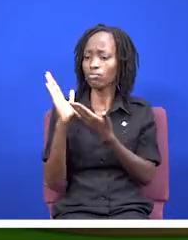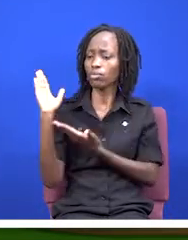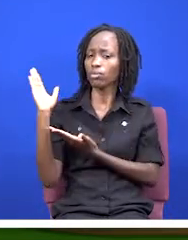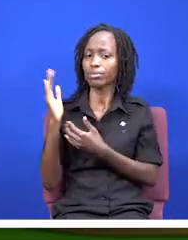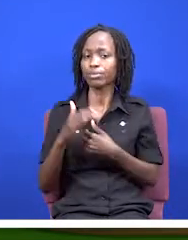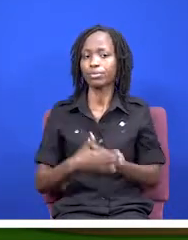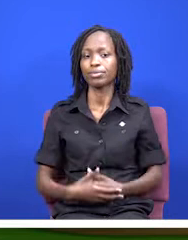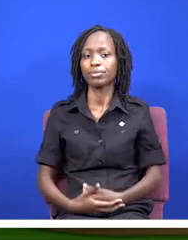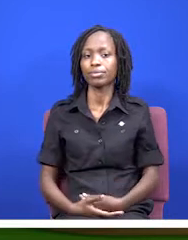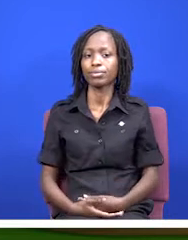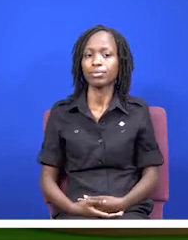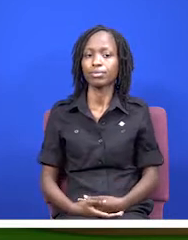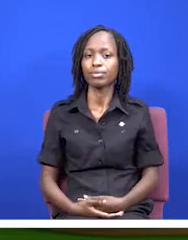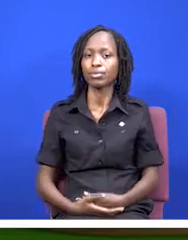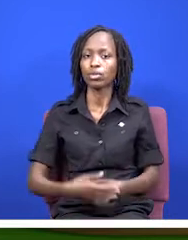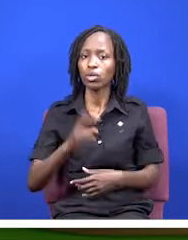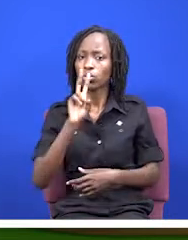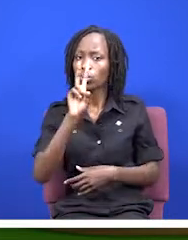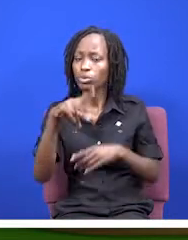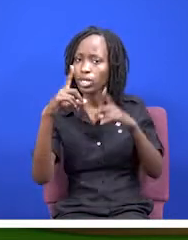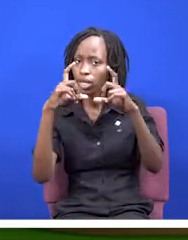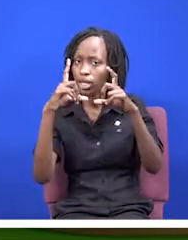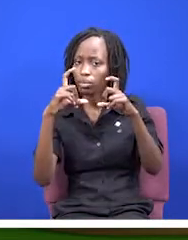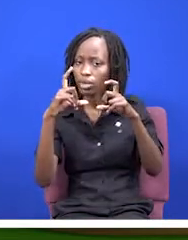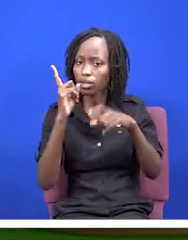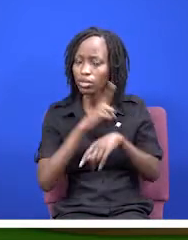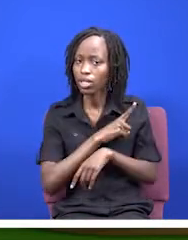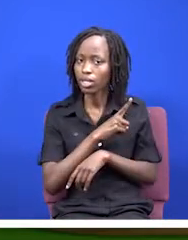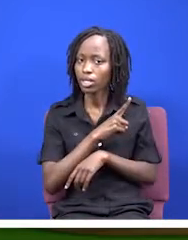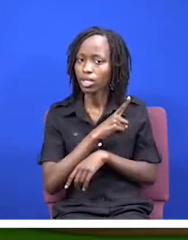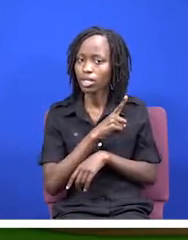shown on the screen. Are you seeing those pictures?